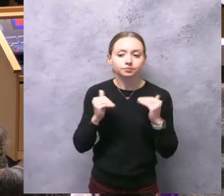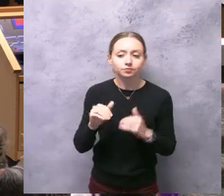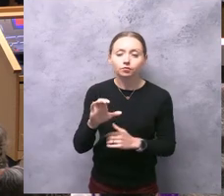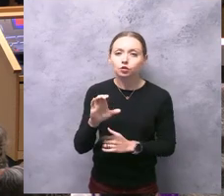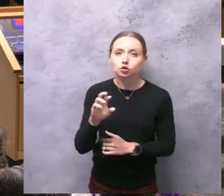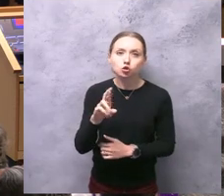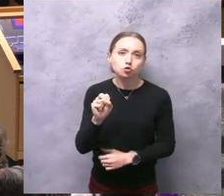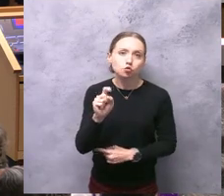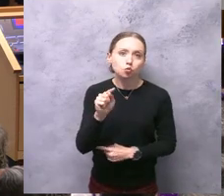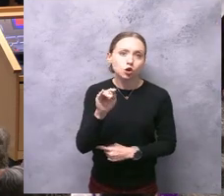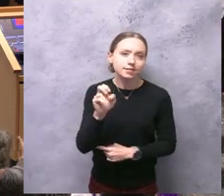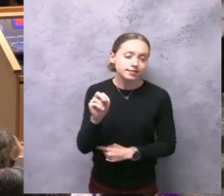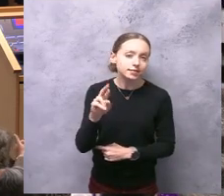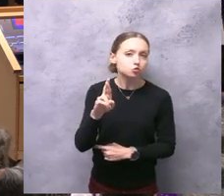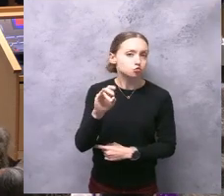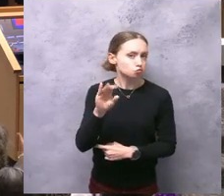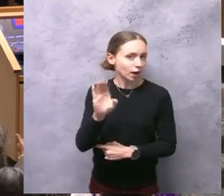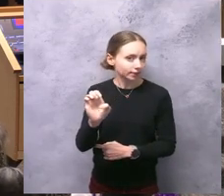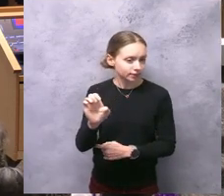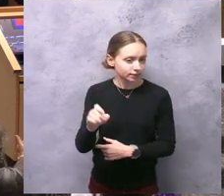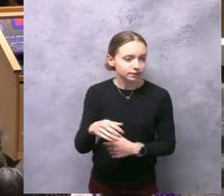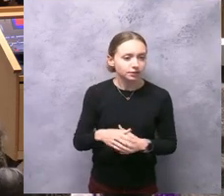Croston Rice,